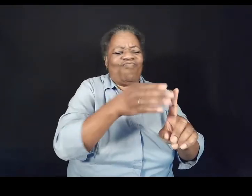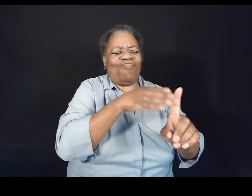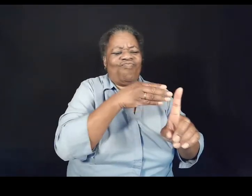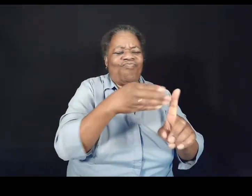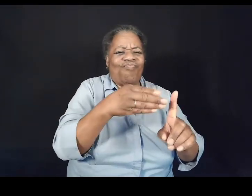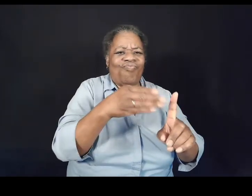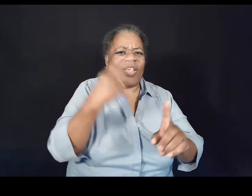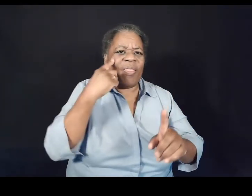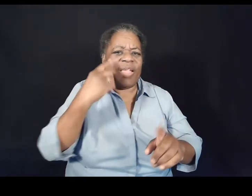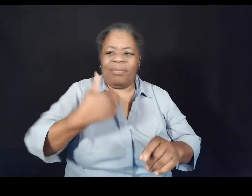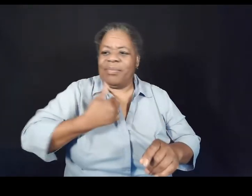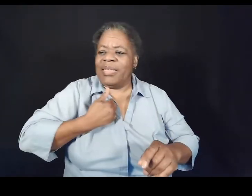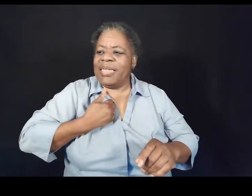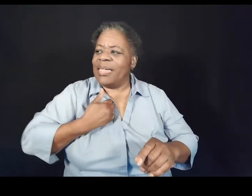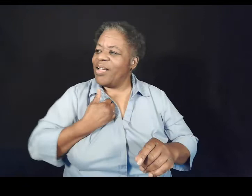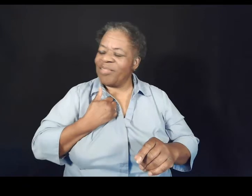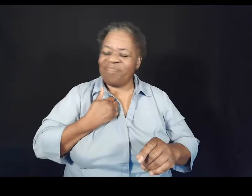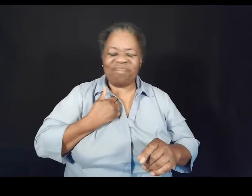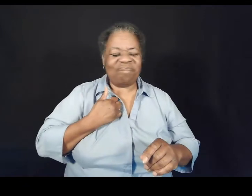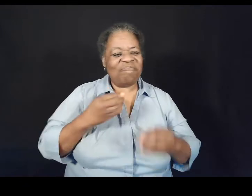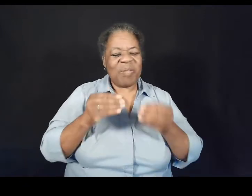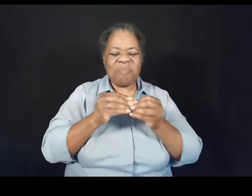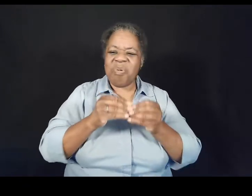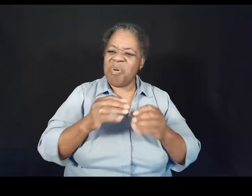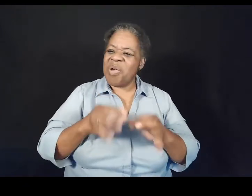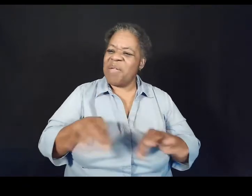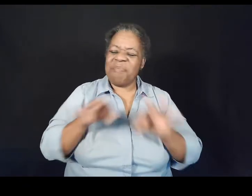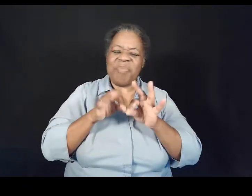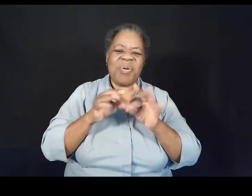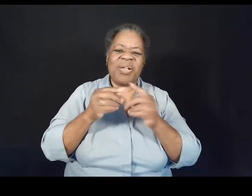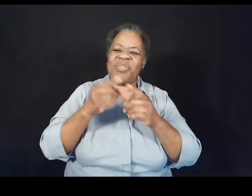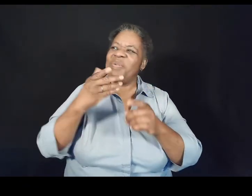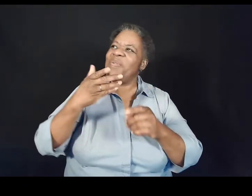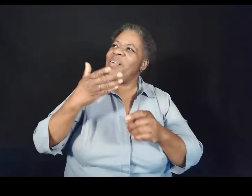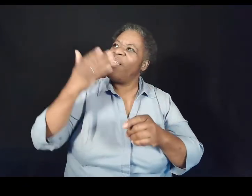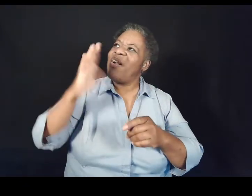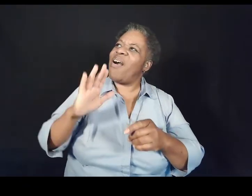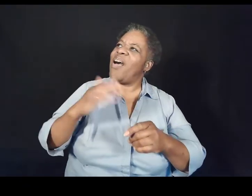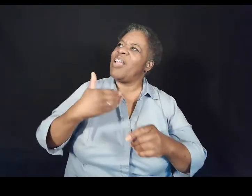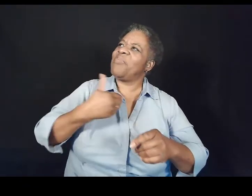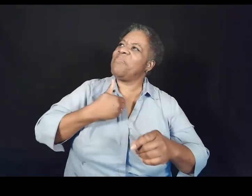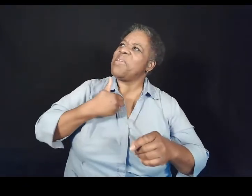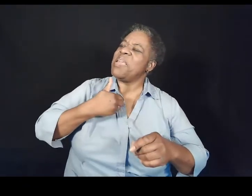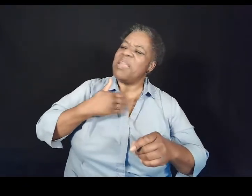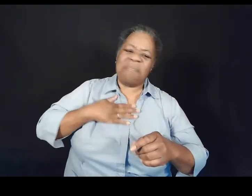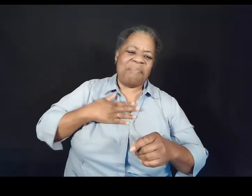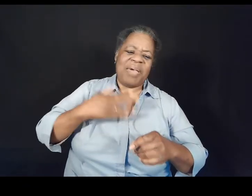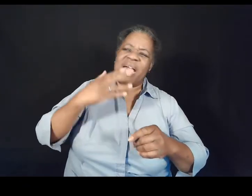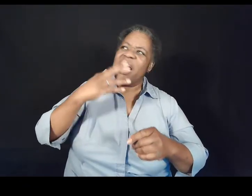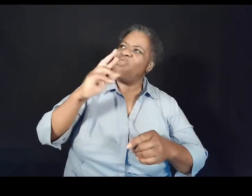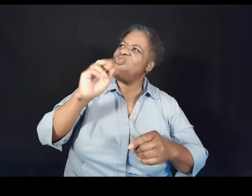ourselves more important to God because of our race or religion or behavior,